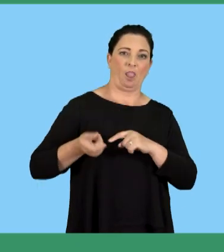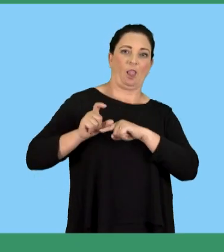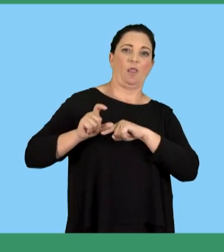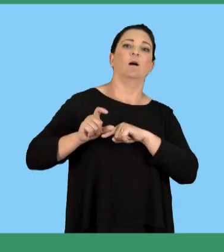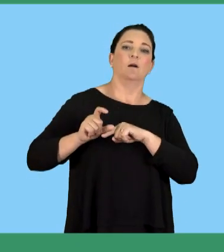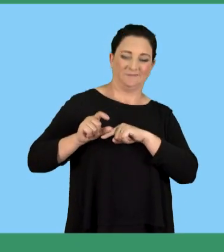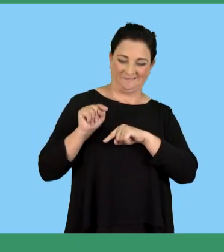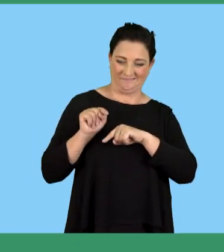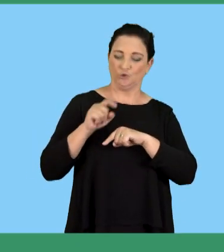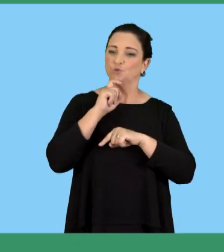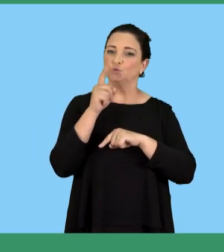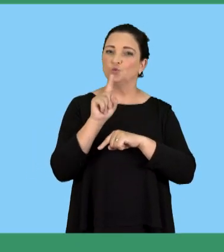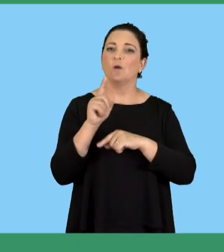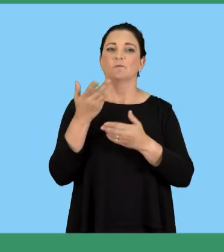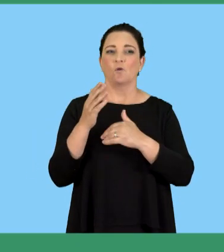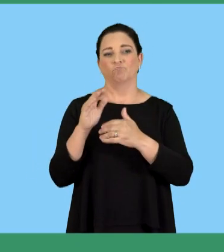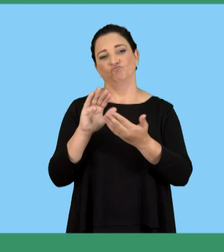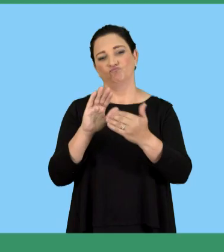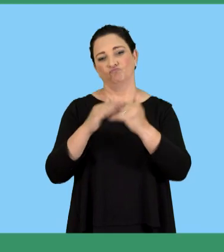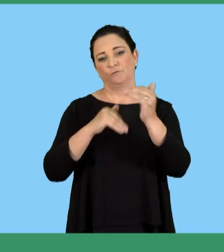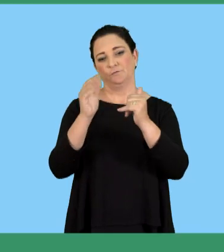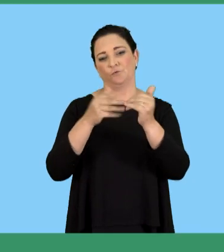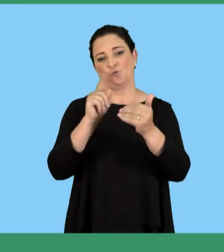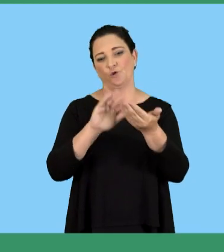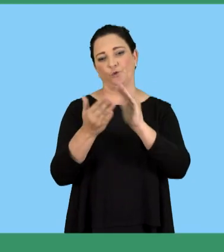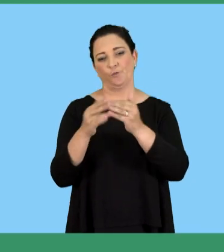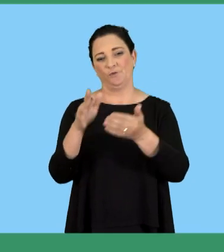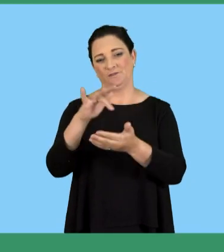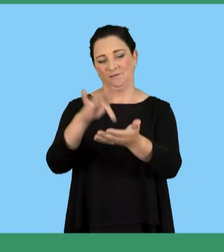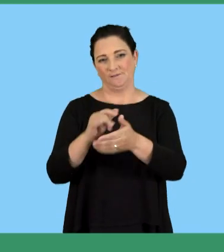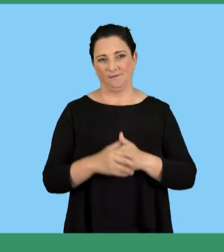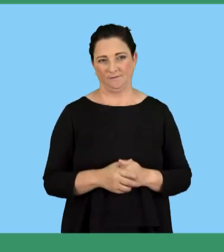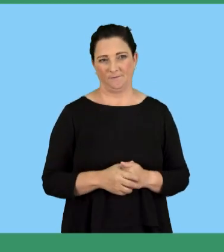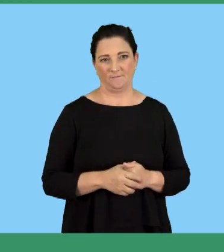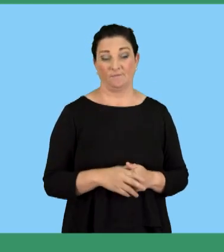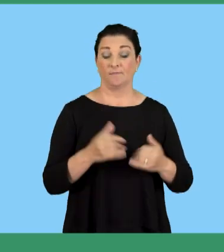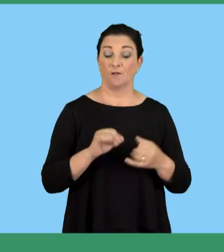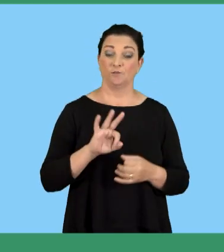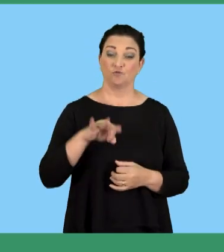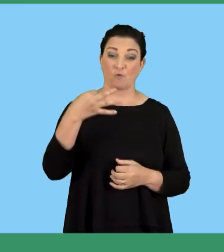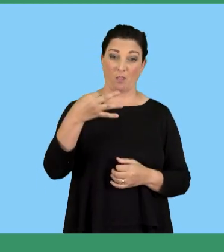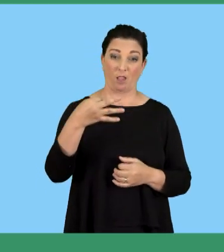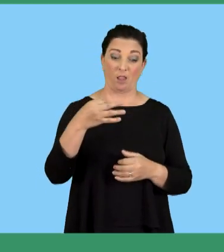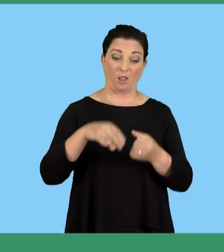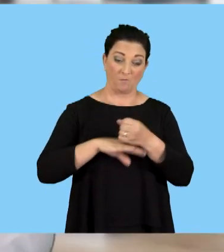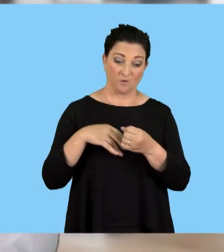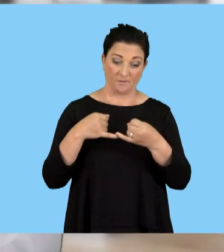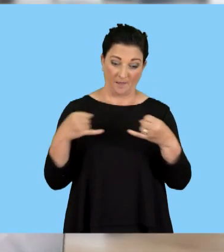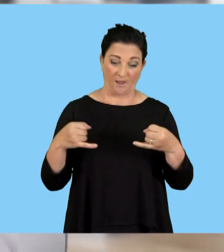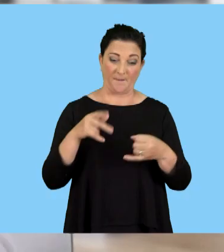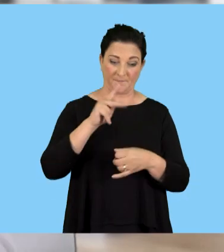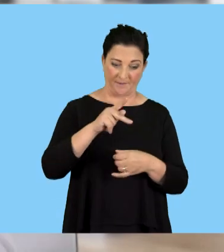To build a community center. So we are thinking about triple bottom line, which is the 3